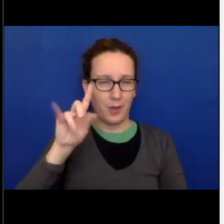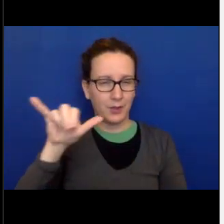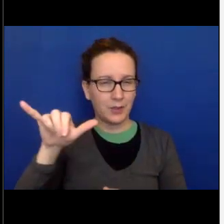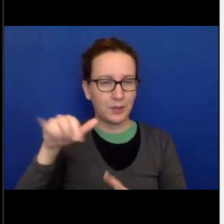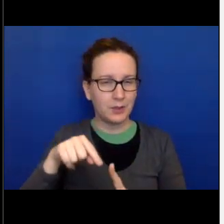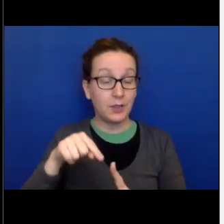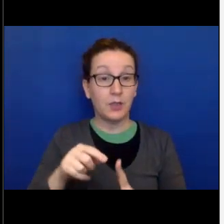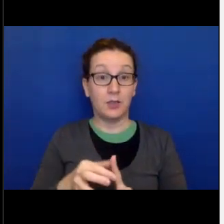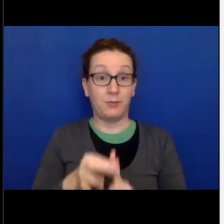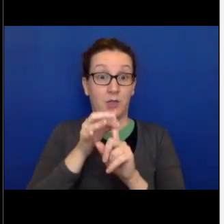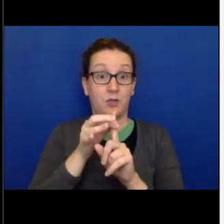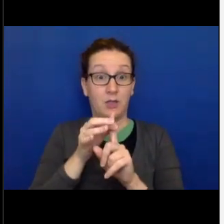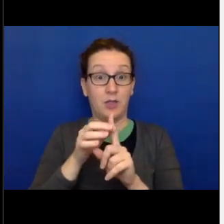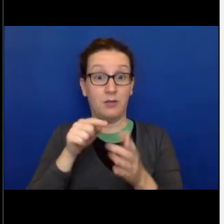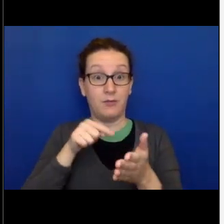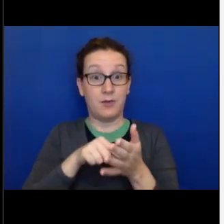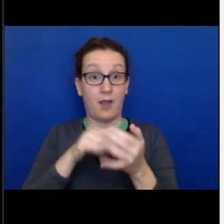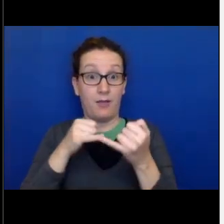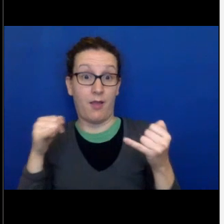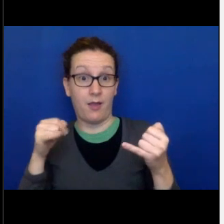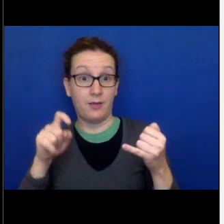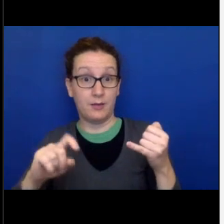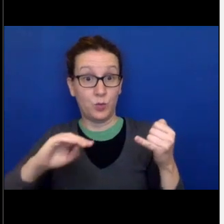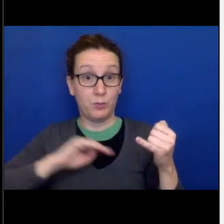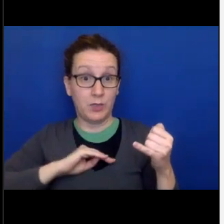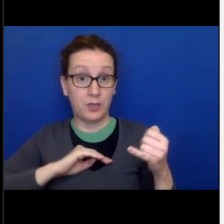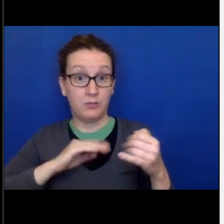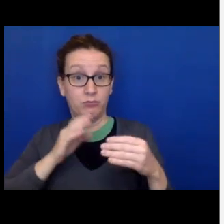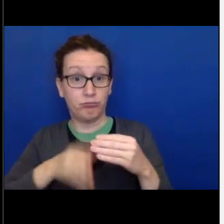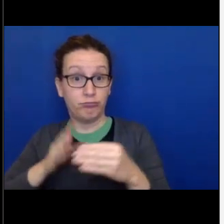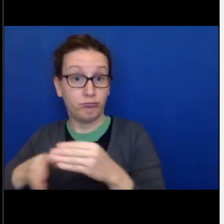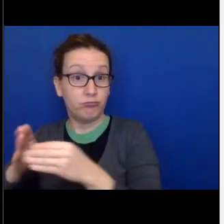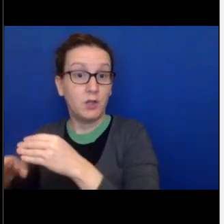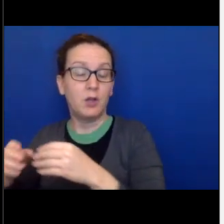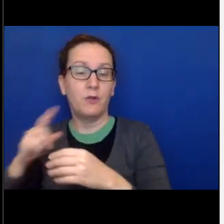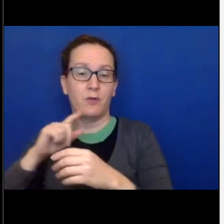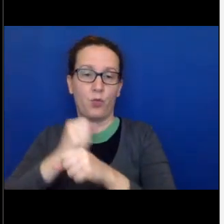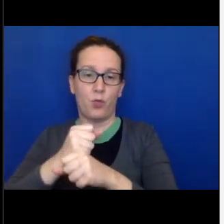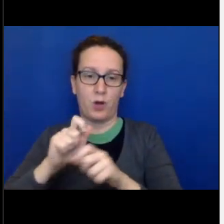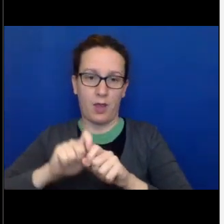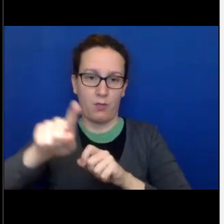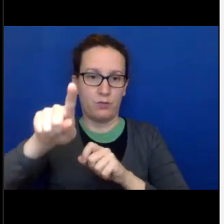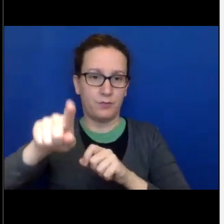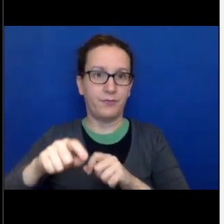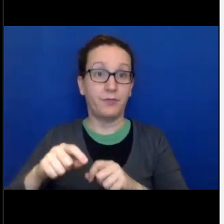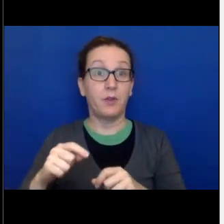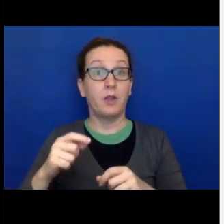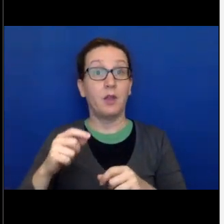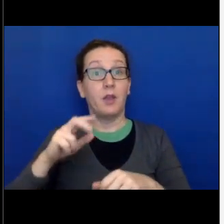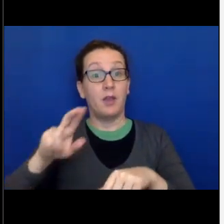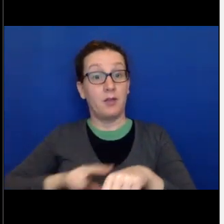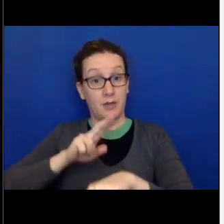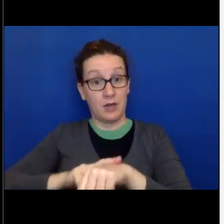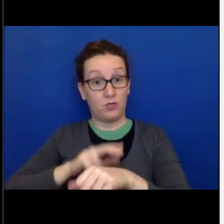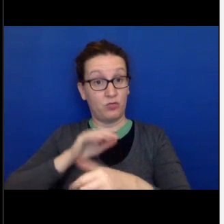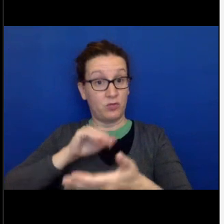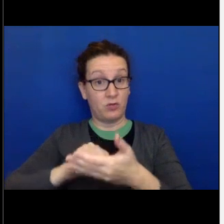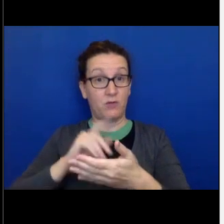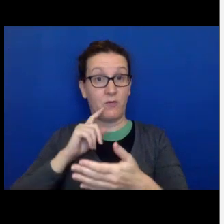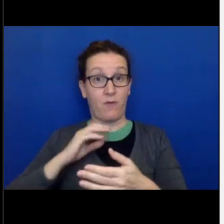especially deadlines you need to meet for getting work out. Now, the National Center for Faculty Development